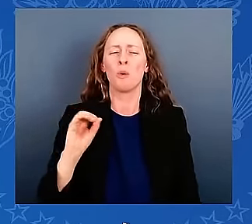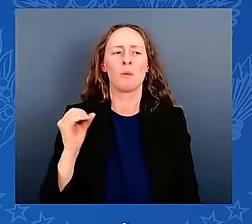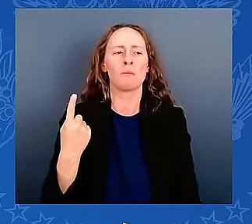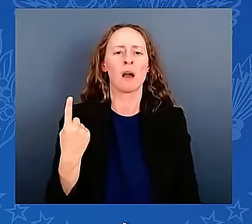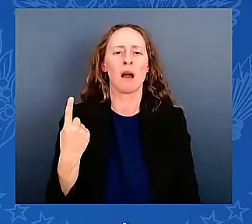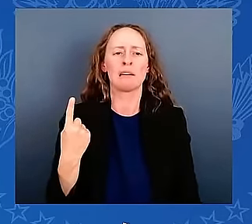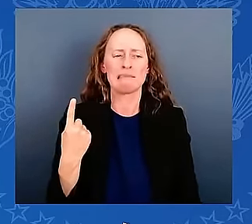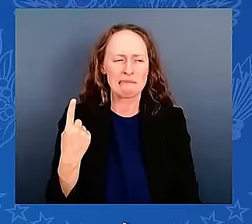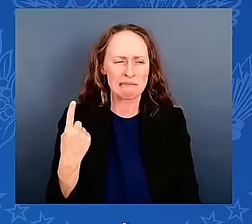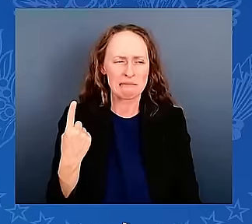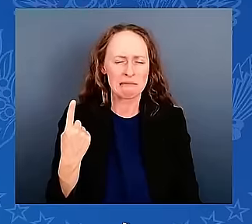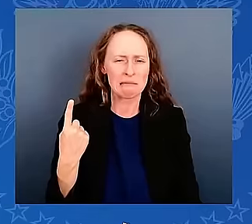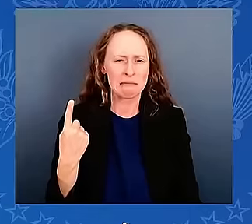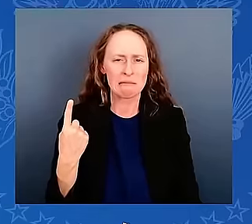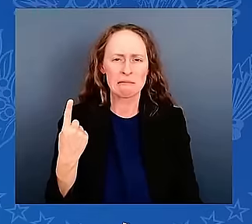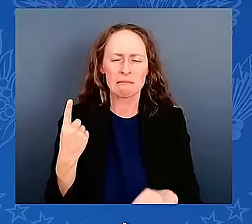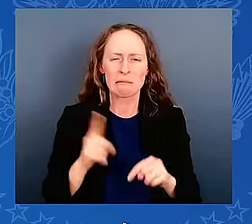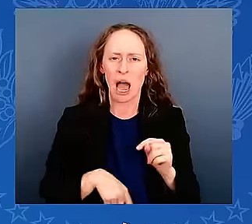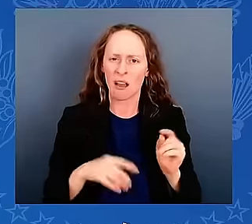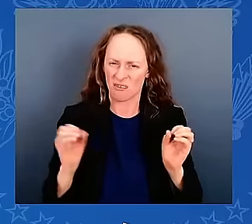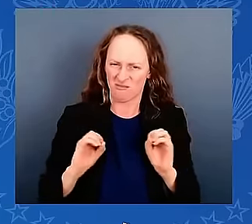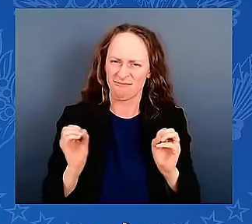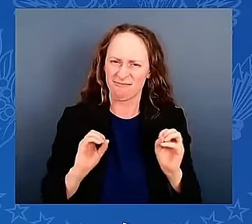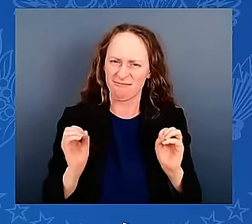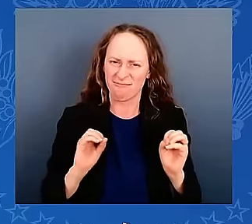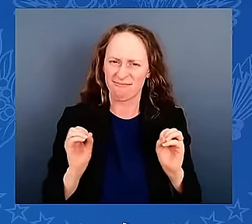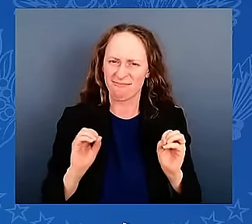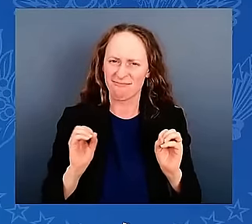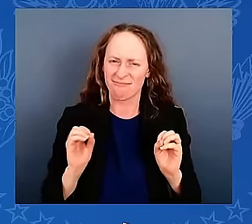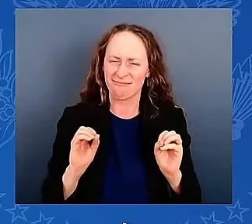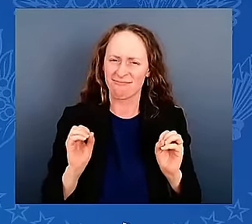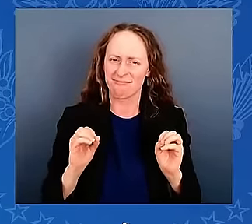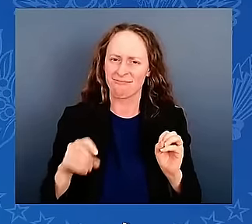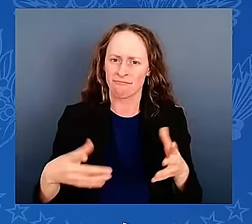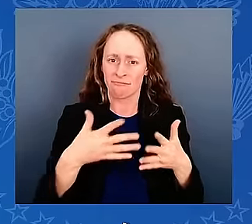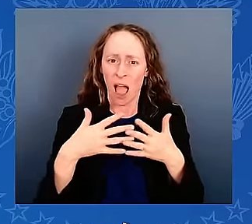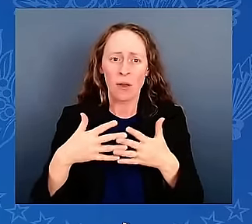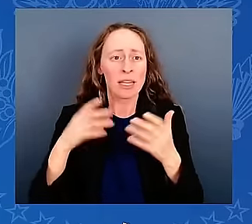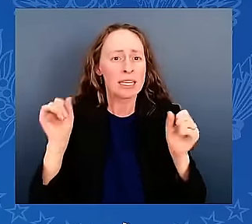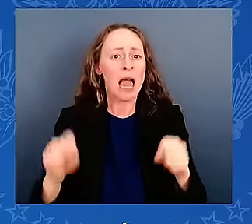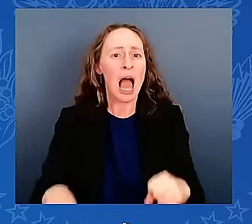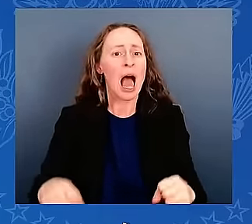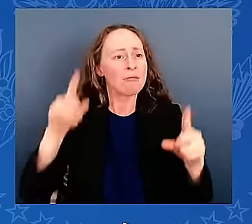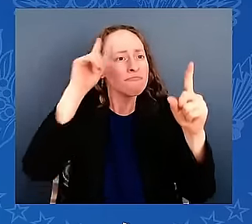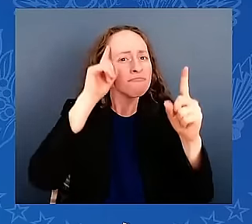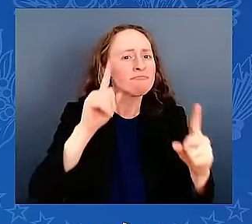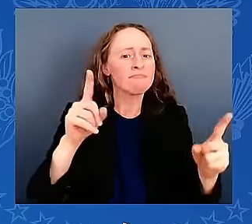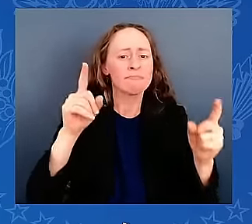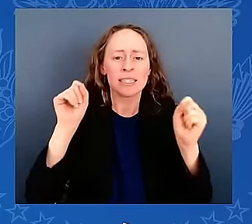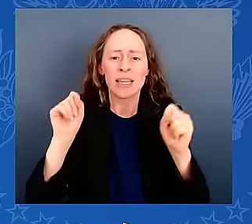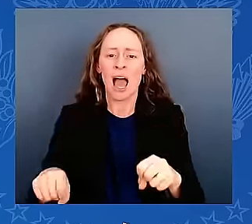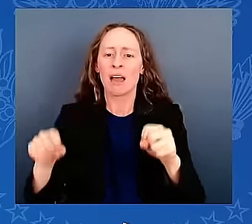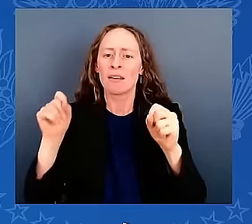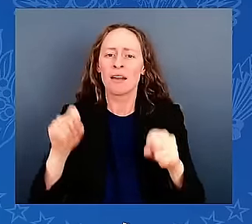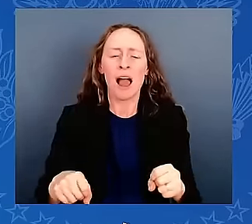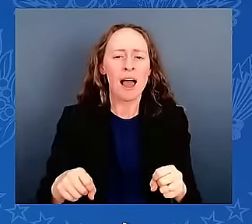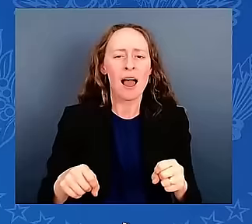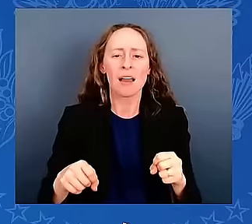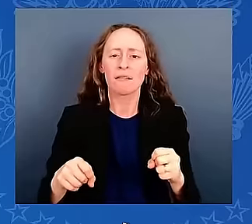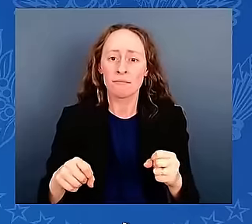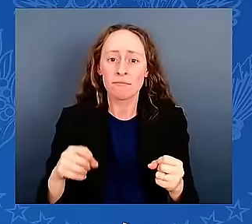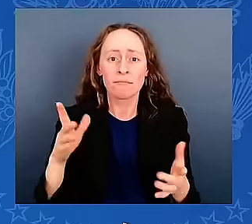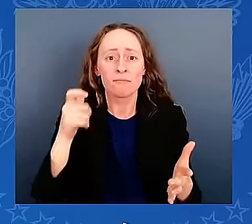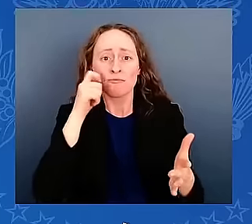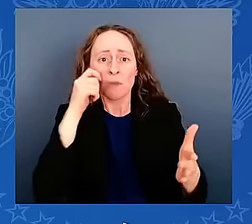everybody. America, where racism and violence are no longer the ghost that have too long haunted the nation. Folks, it's about you and your